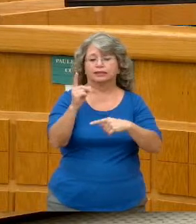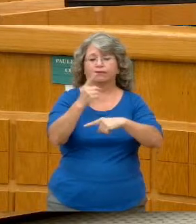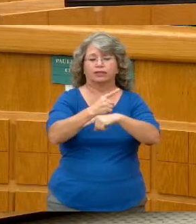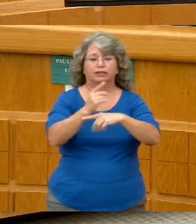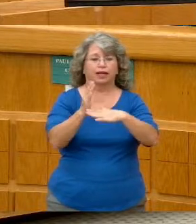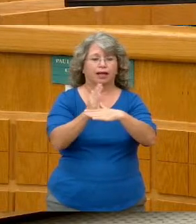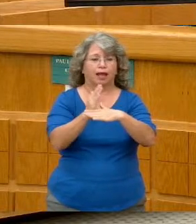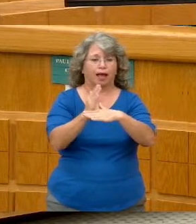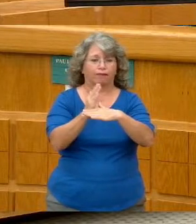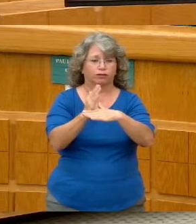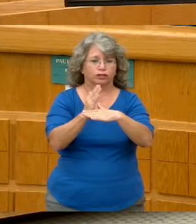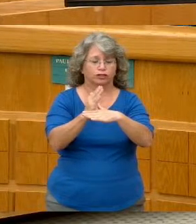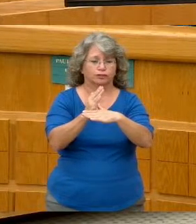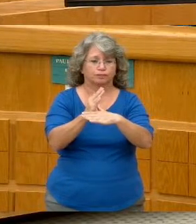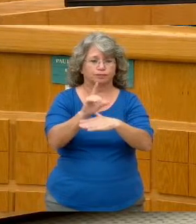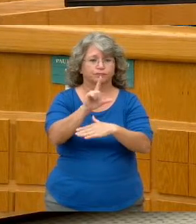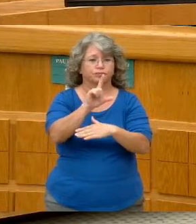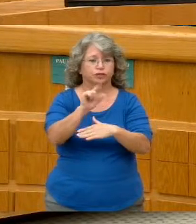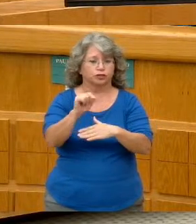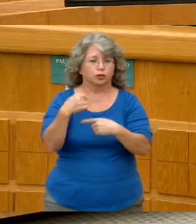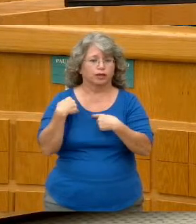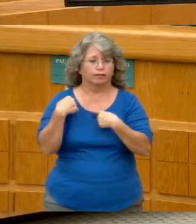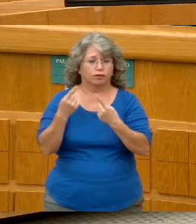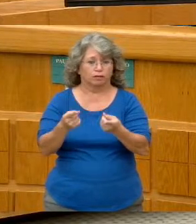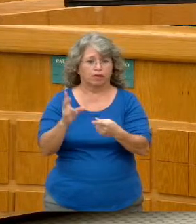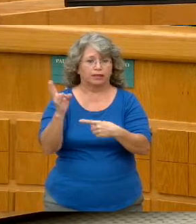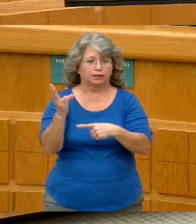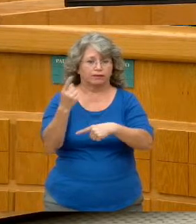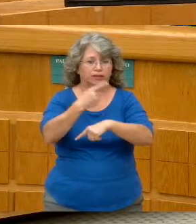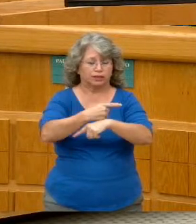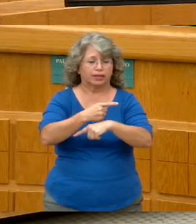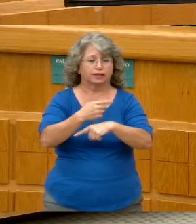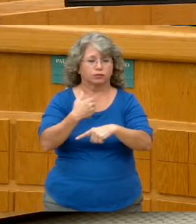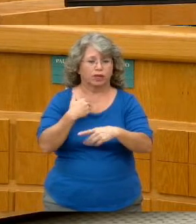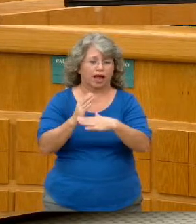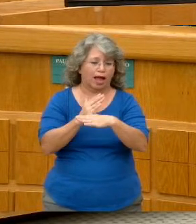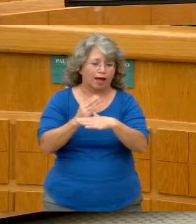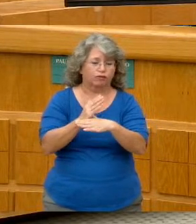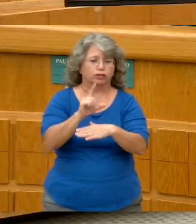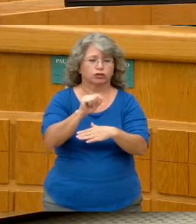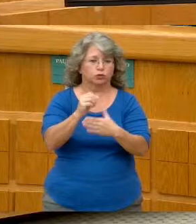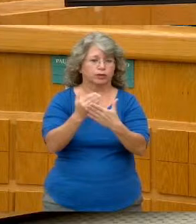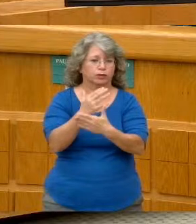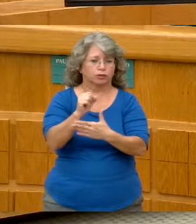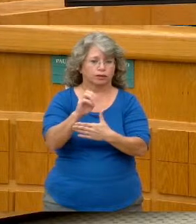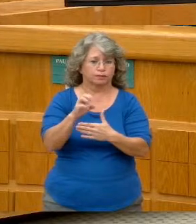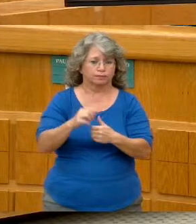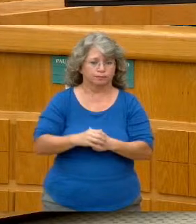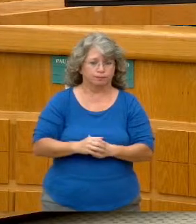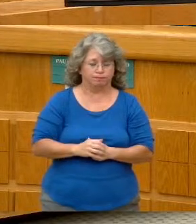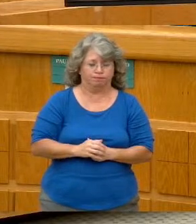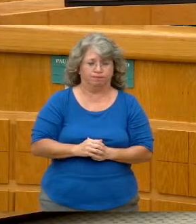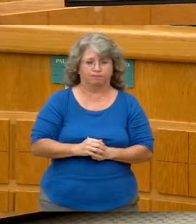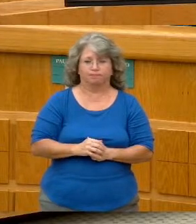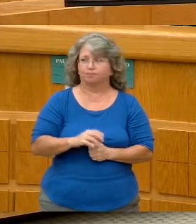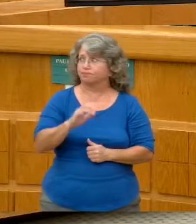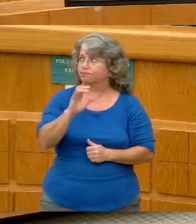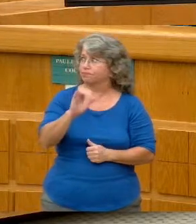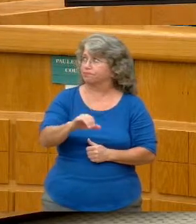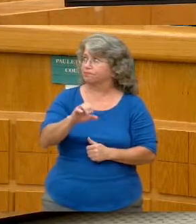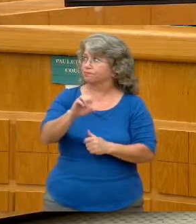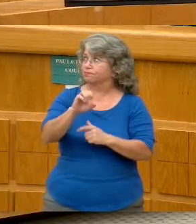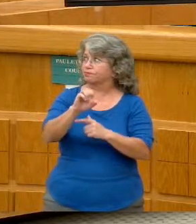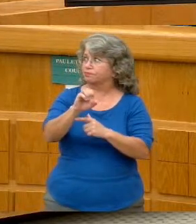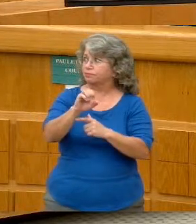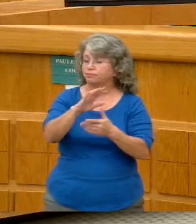your knowledge, is 20. Every day for the last 7 days, 20. And this slide actually shows the same numbers that